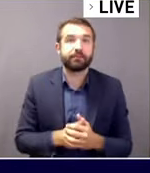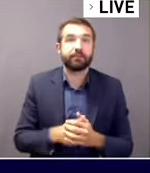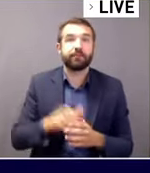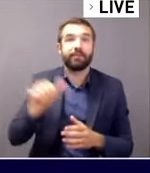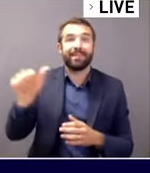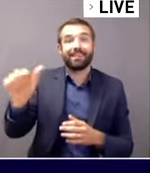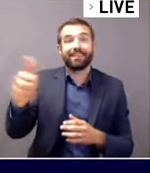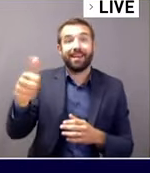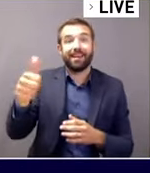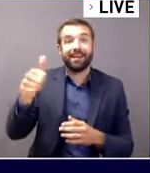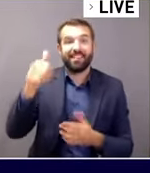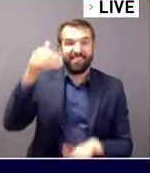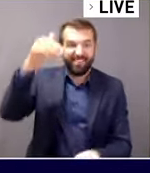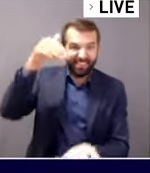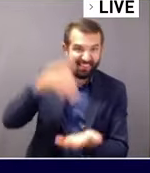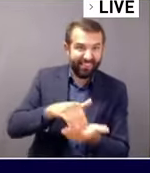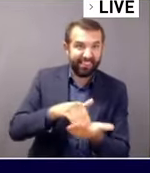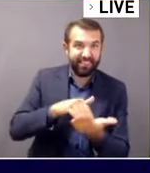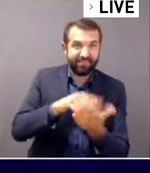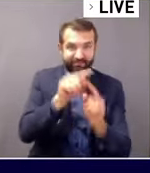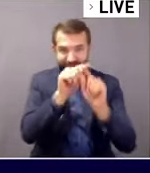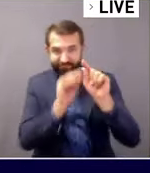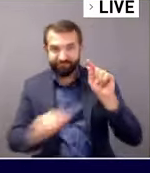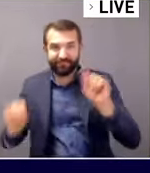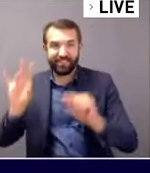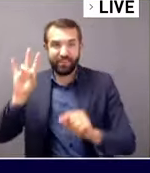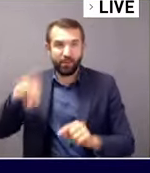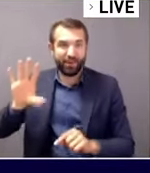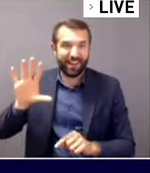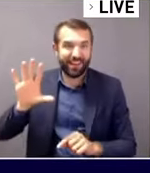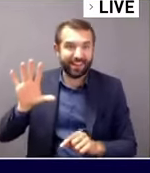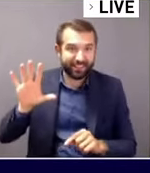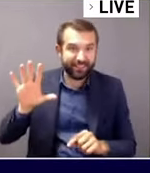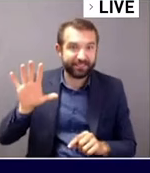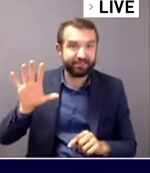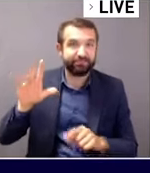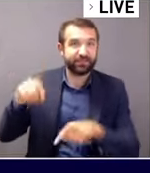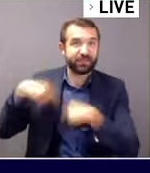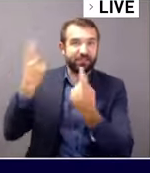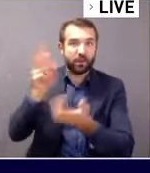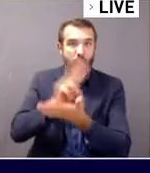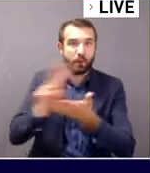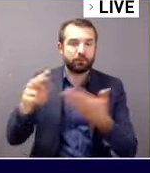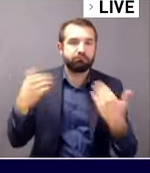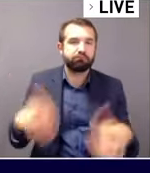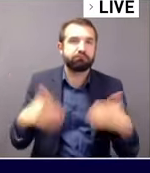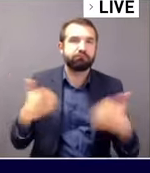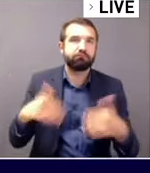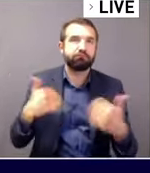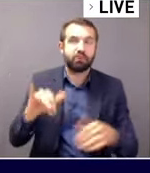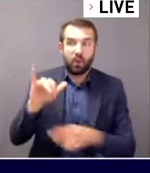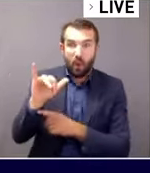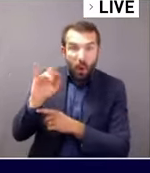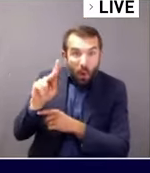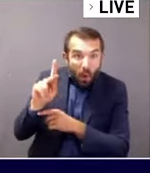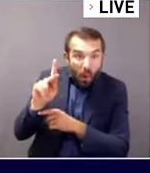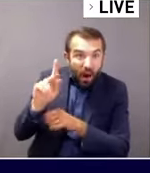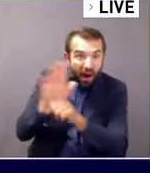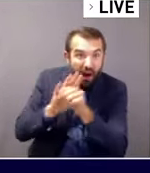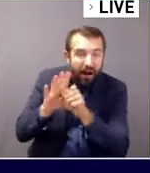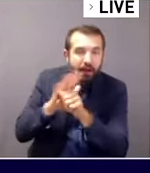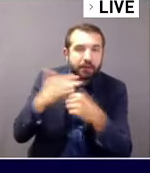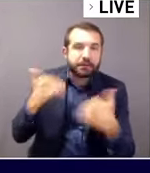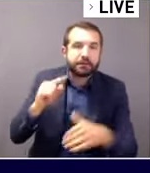every 10,000 people of new cases just in the past 14 days, 7.5. To put that number